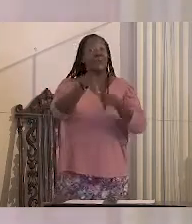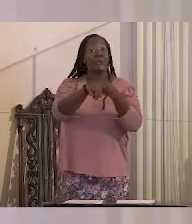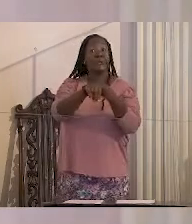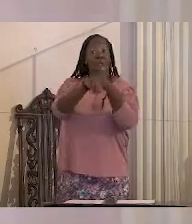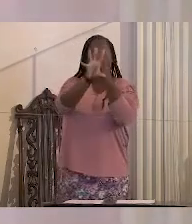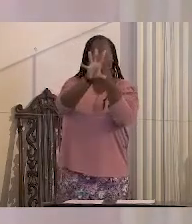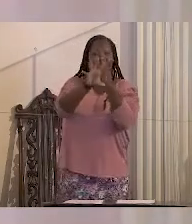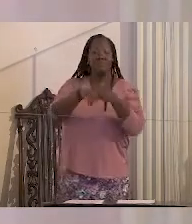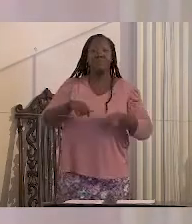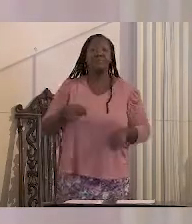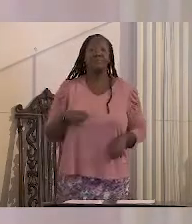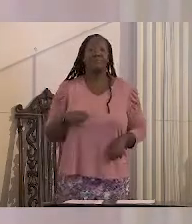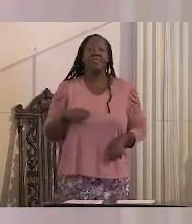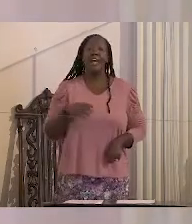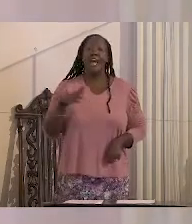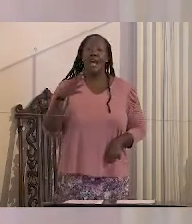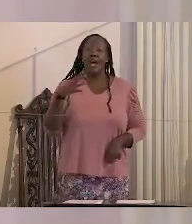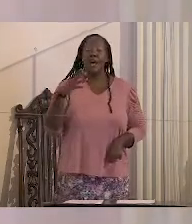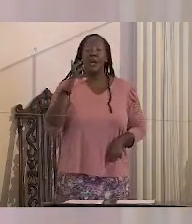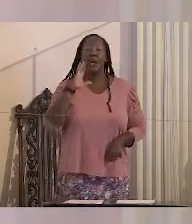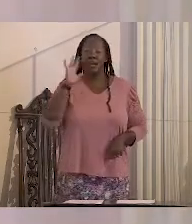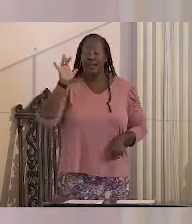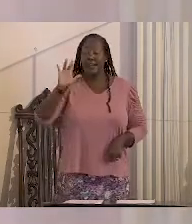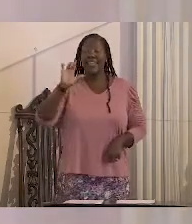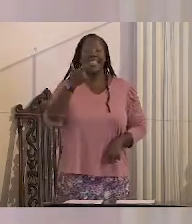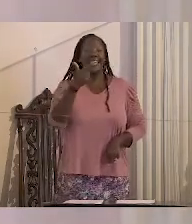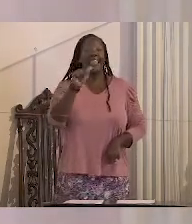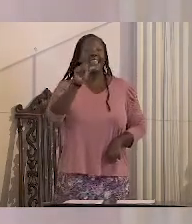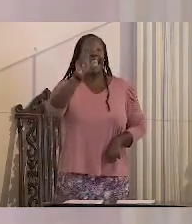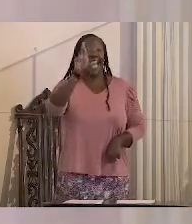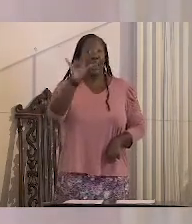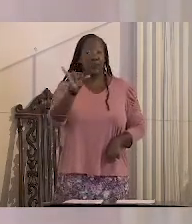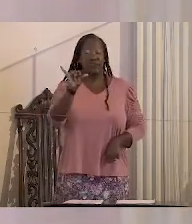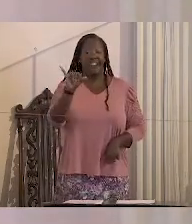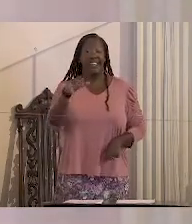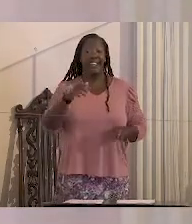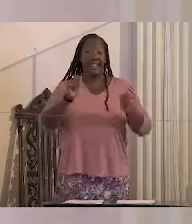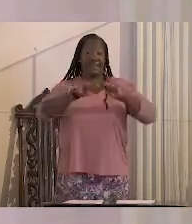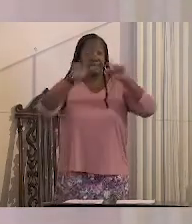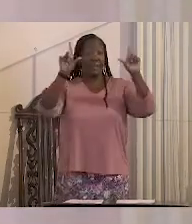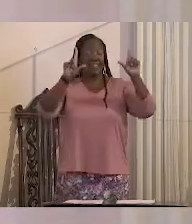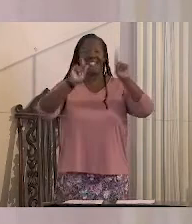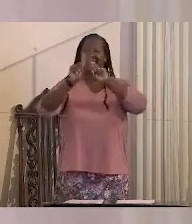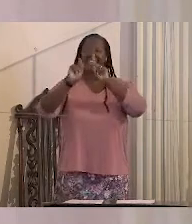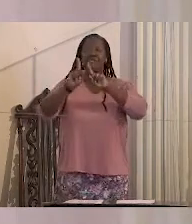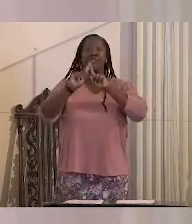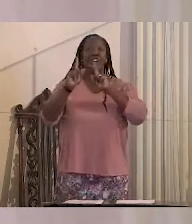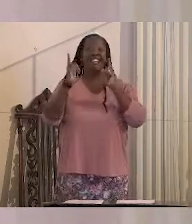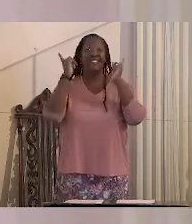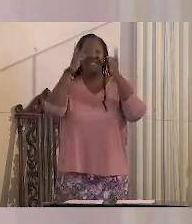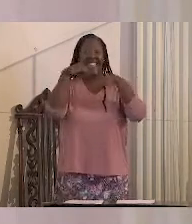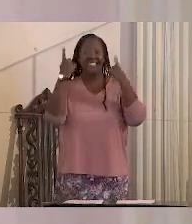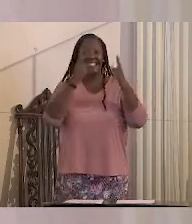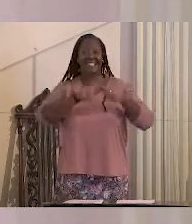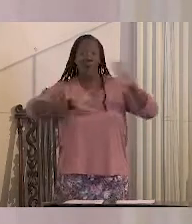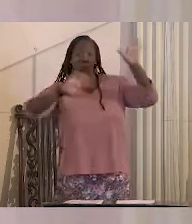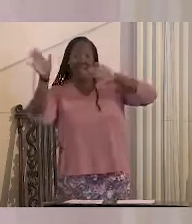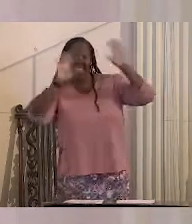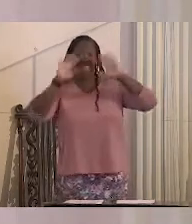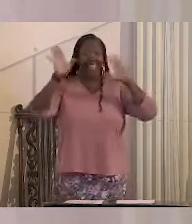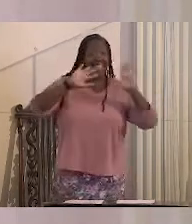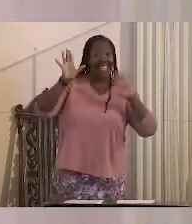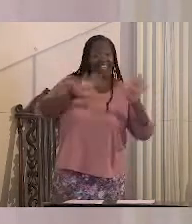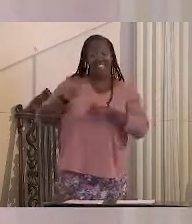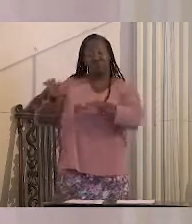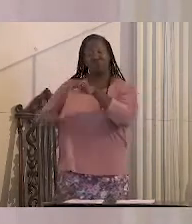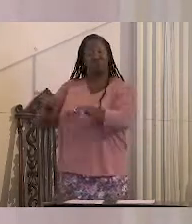put your Zoom screen on gallery view and scroll through the faces, wave, and say hello in the